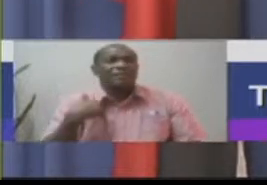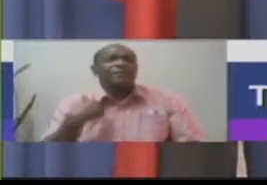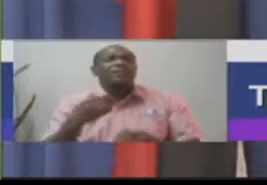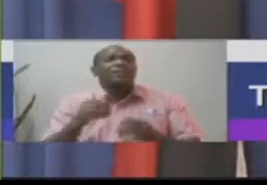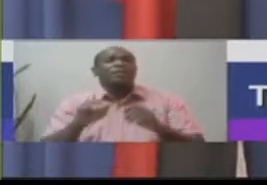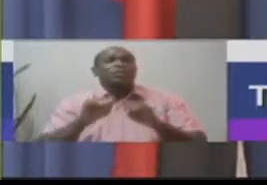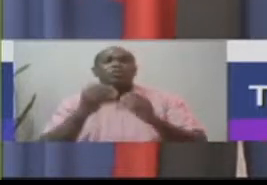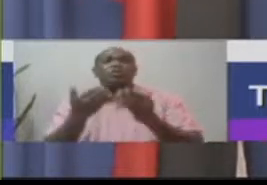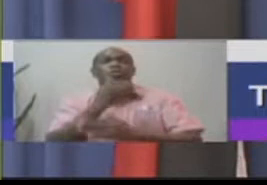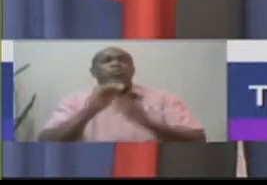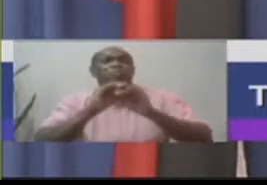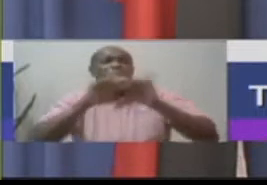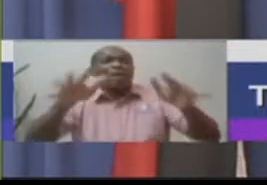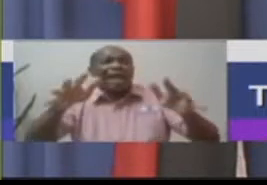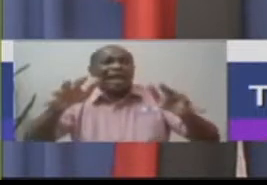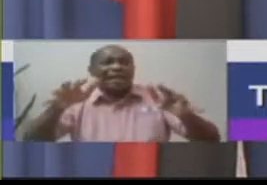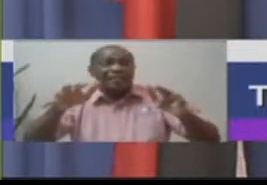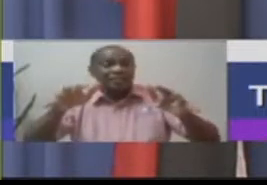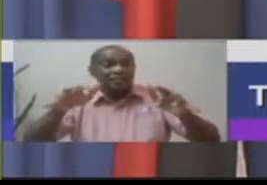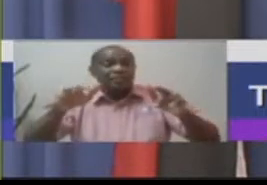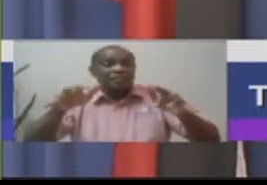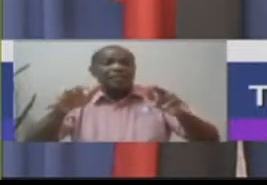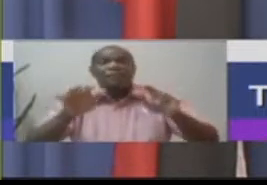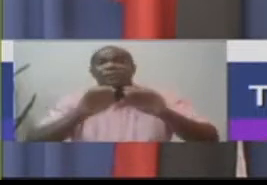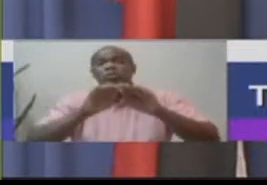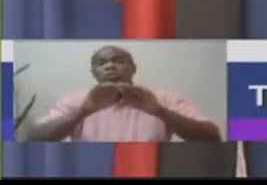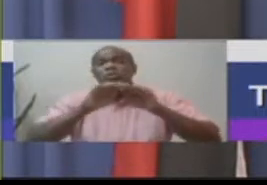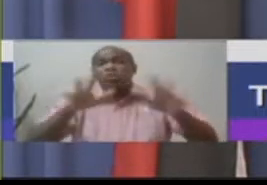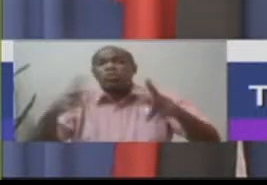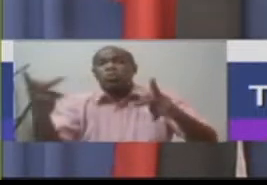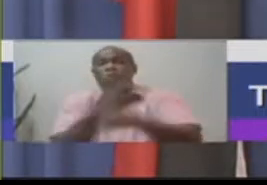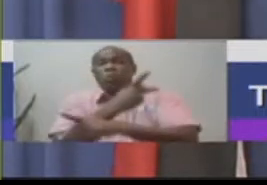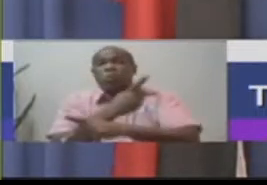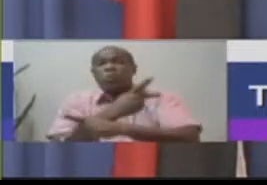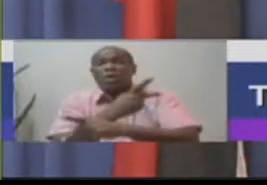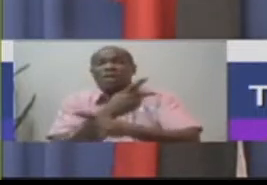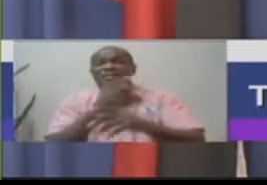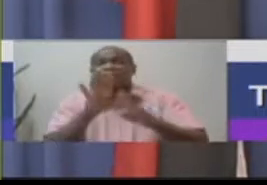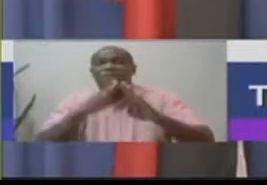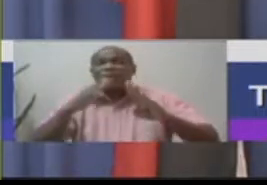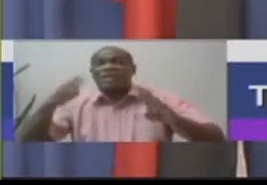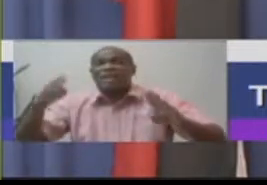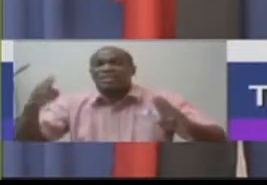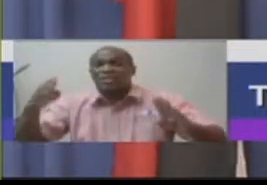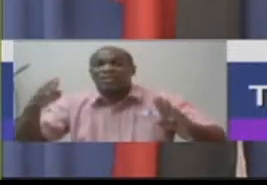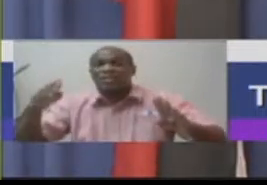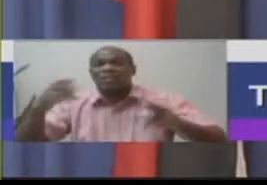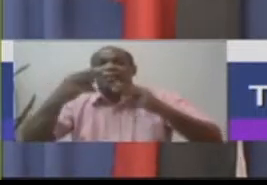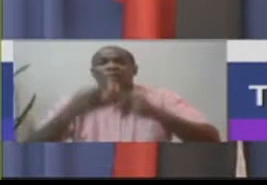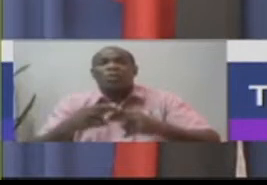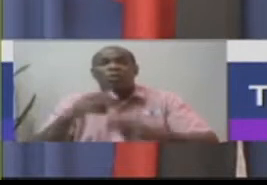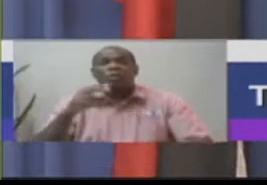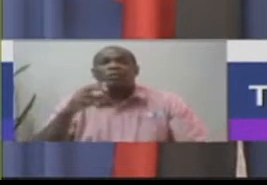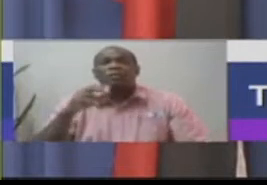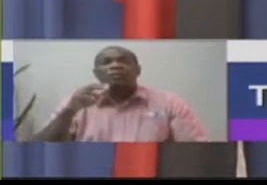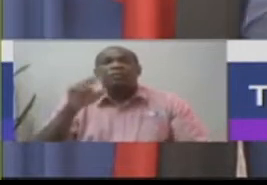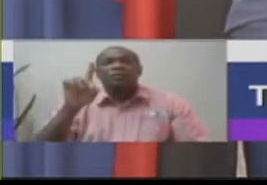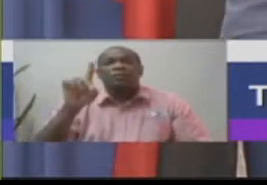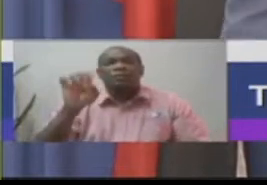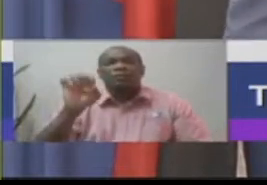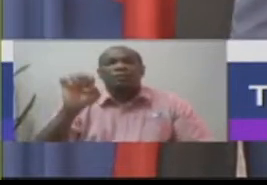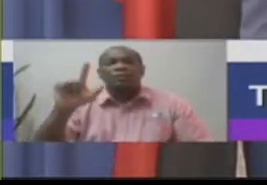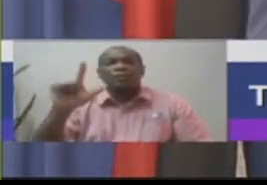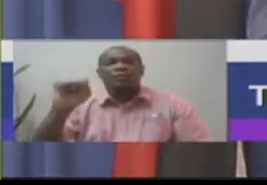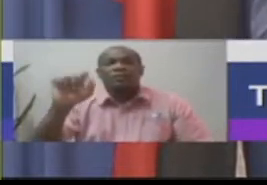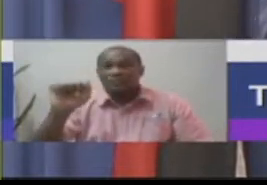before, we were talking about the P1 variant from Brazil, the Indian variant, which is now called the Delta variant. And I would like to ask